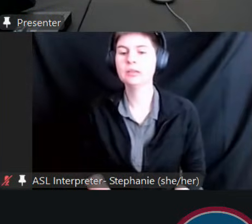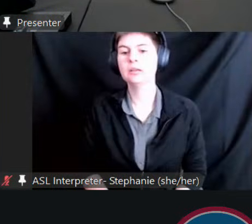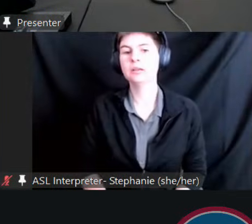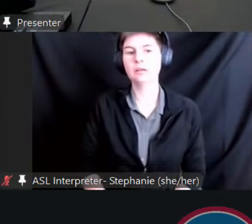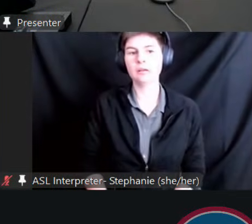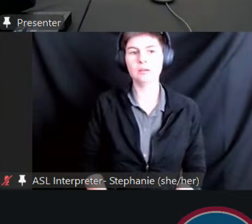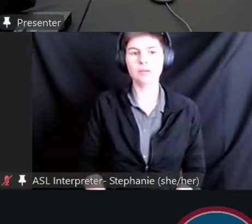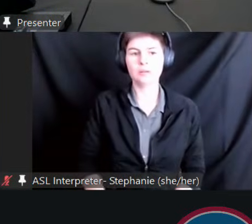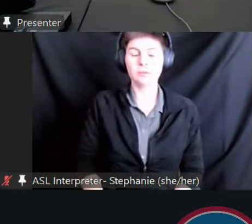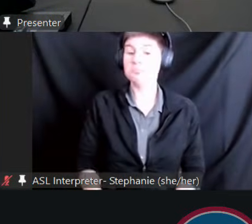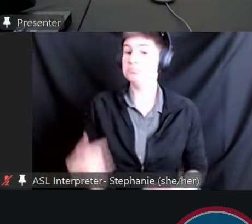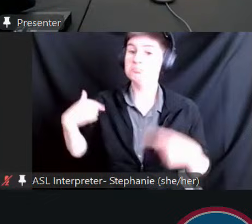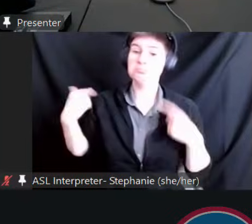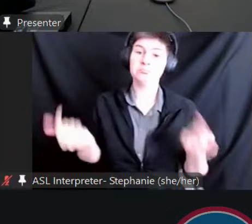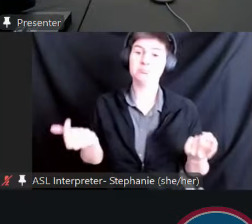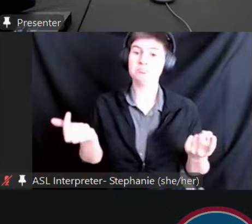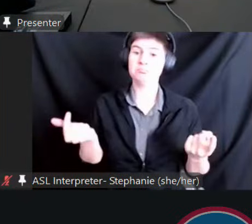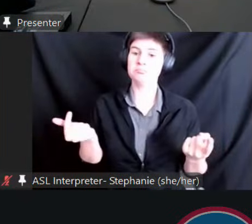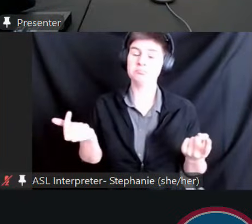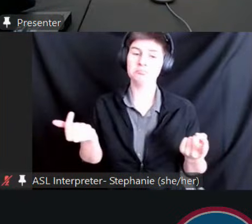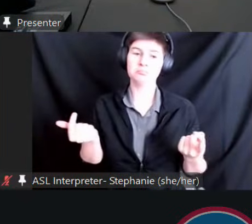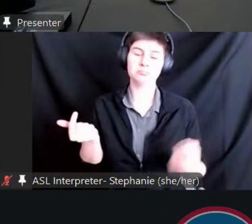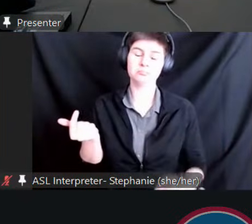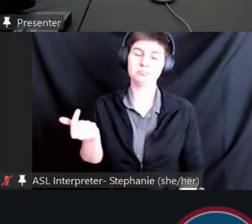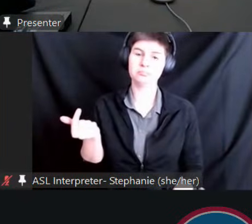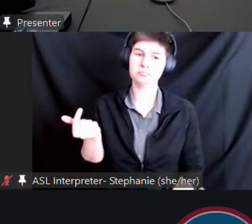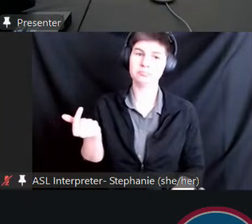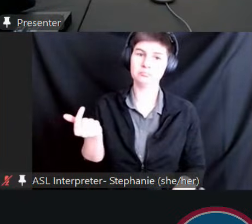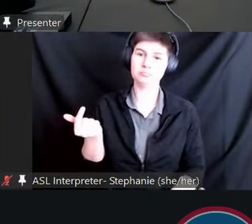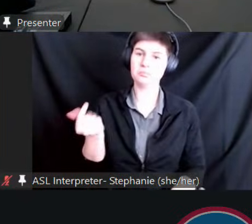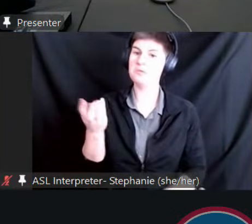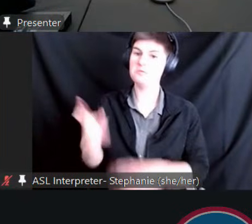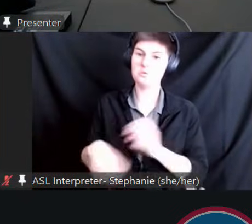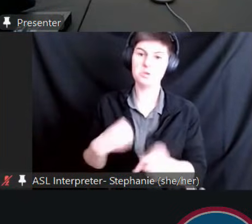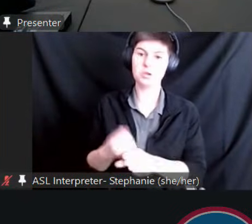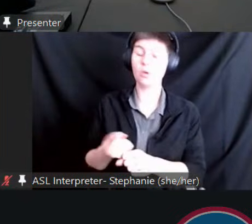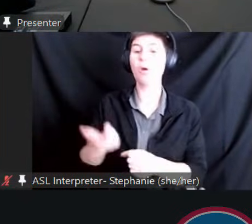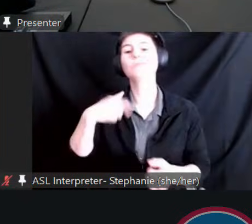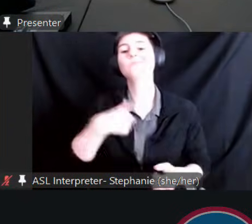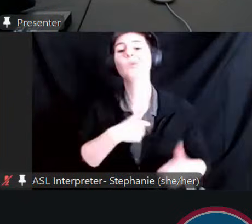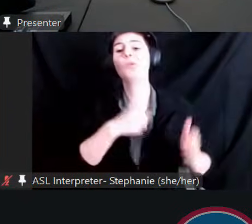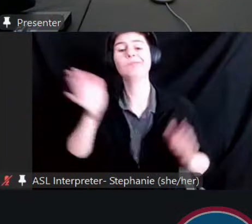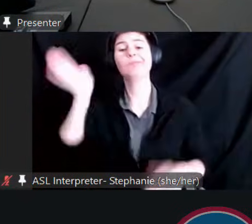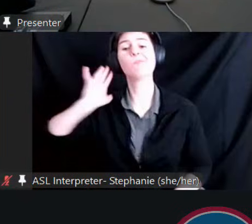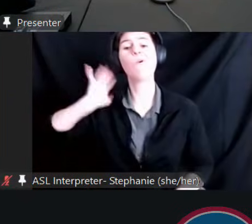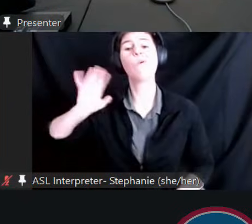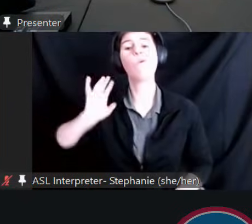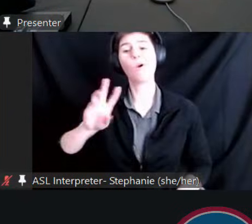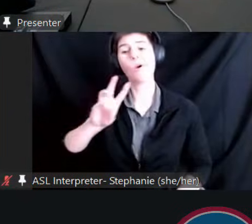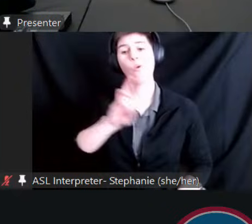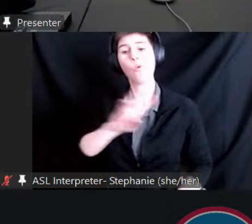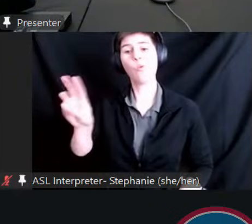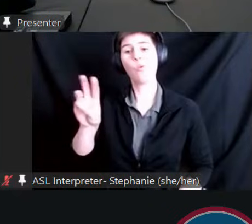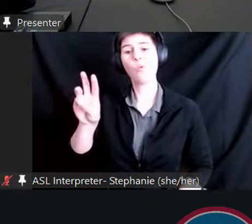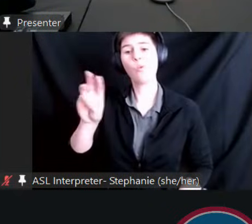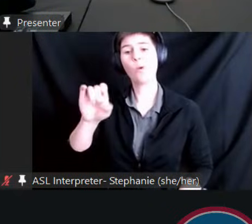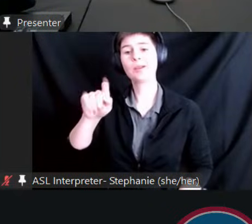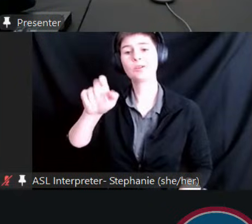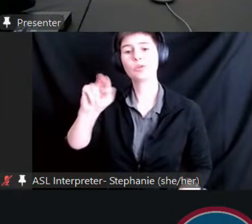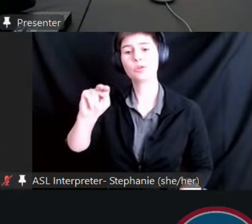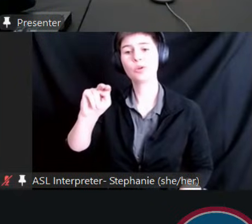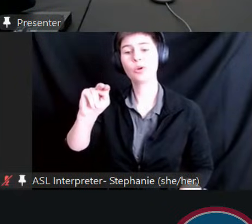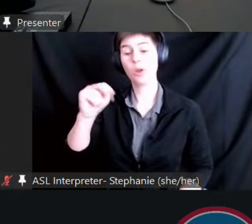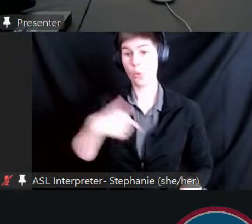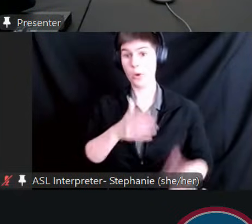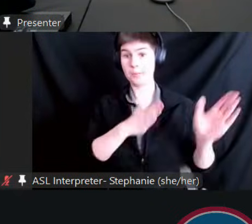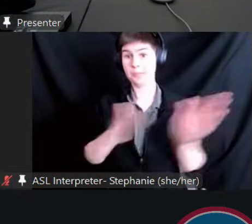efficiencies over the years where like on Western, we were planning to do, you know, a mile of bus lane, and they're like, oh, half a mile of that will